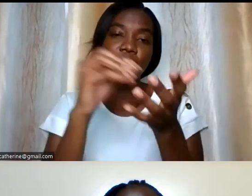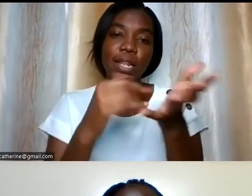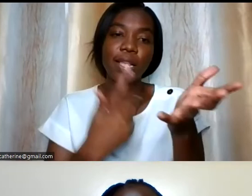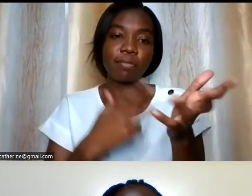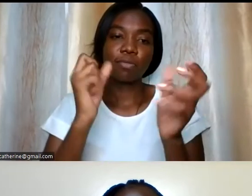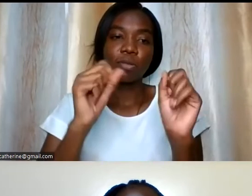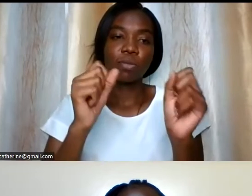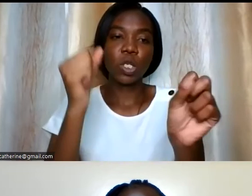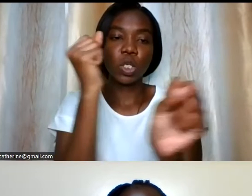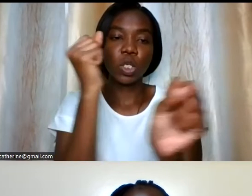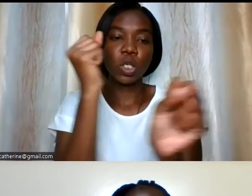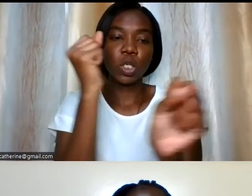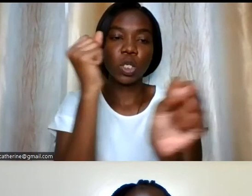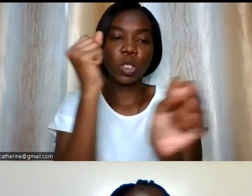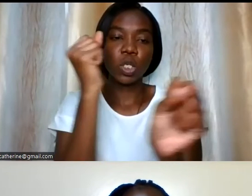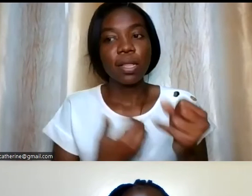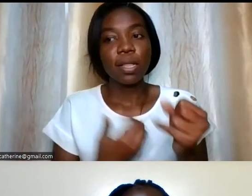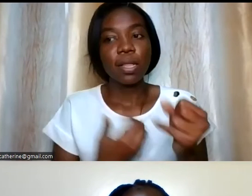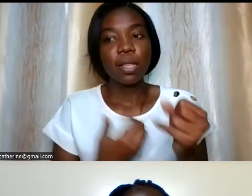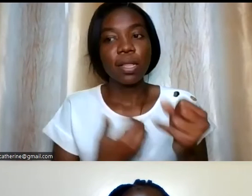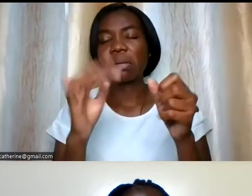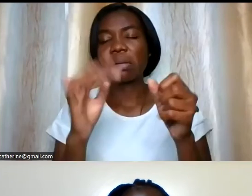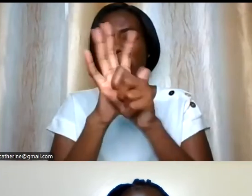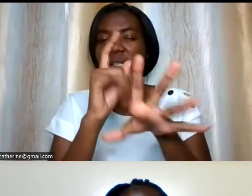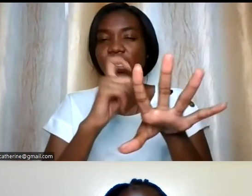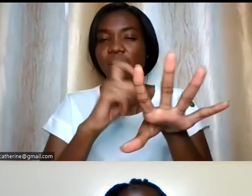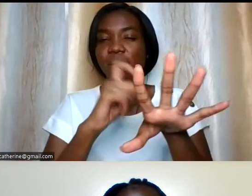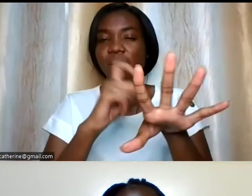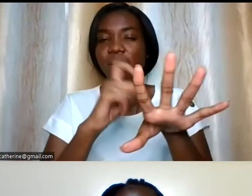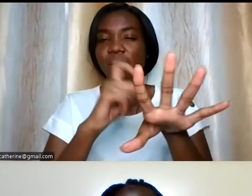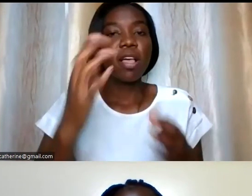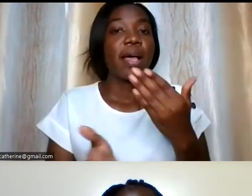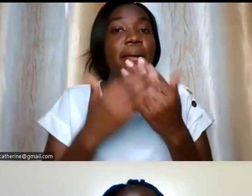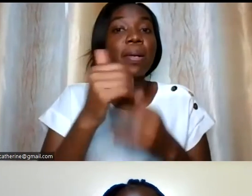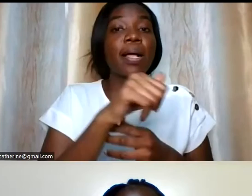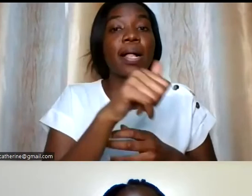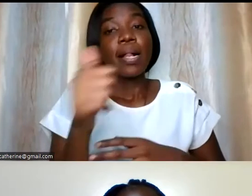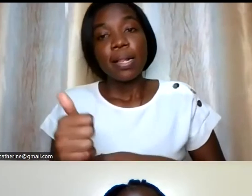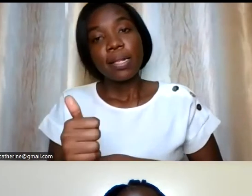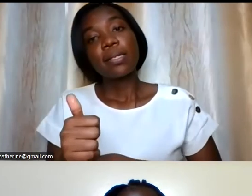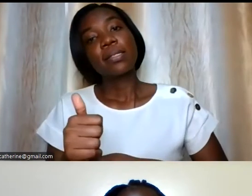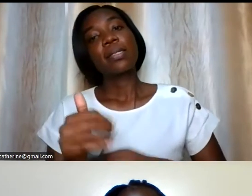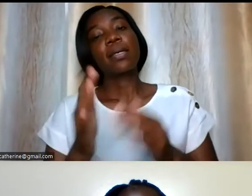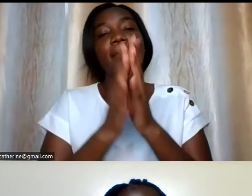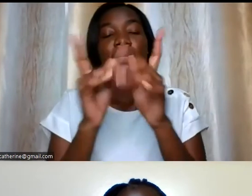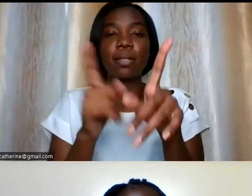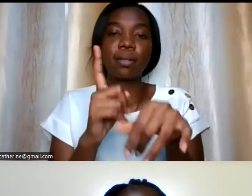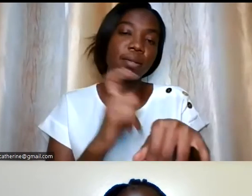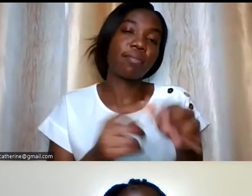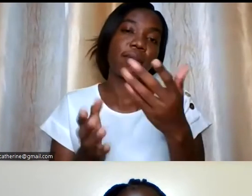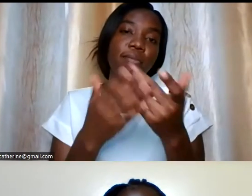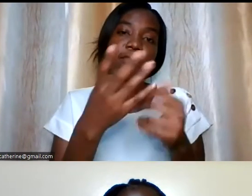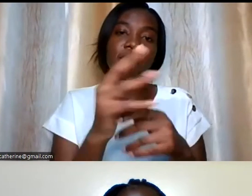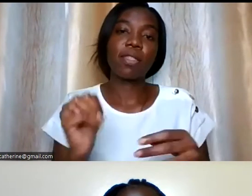we can try as much as possible to help others and also help them understand what we are going